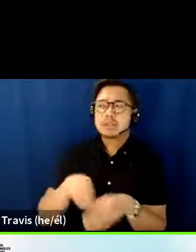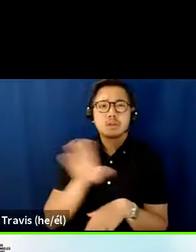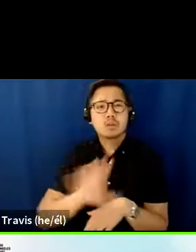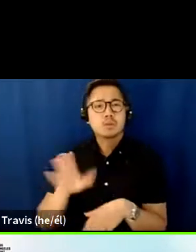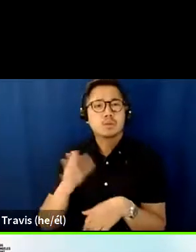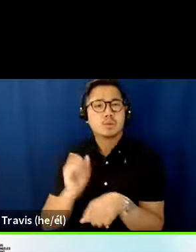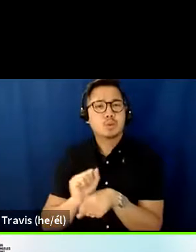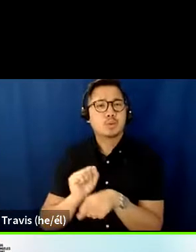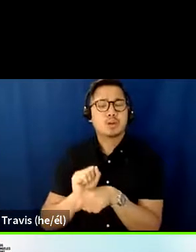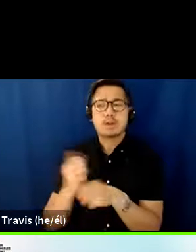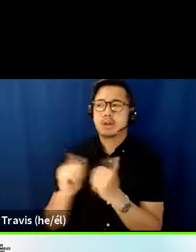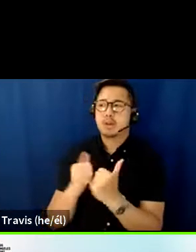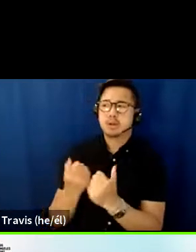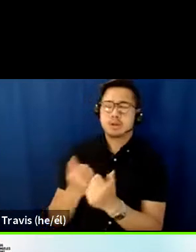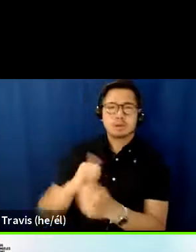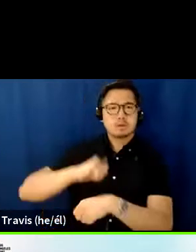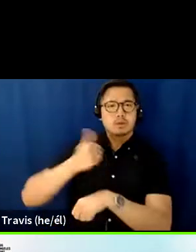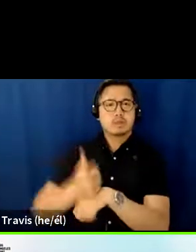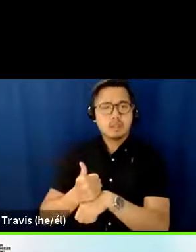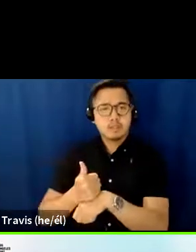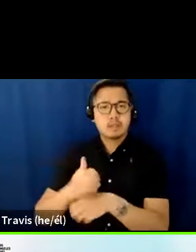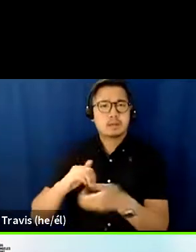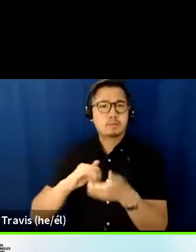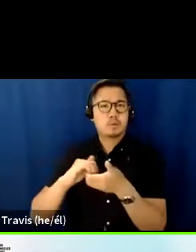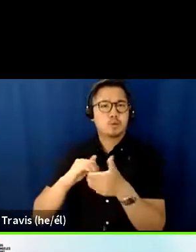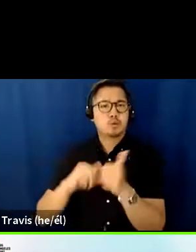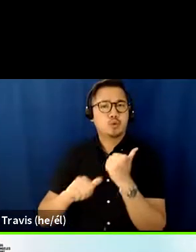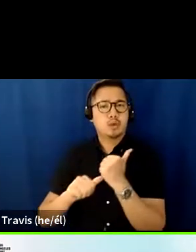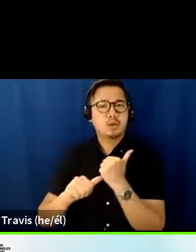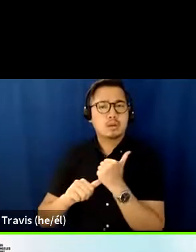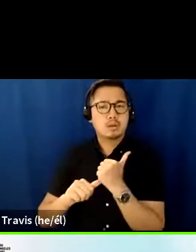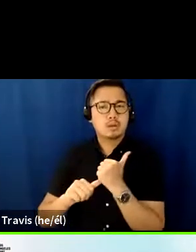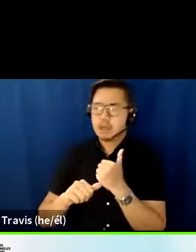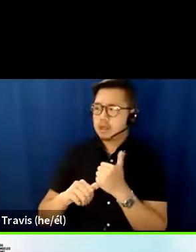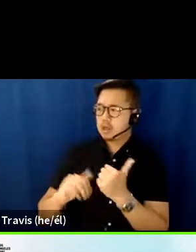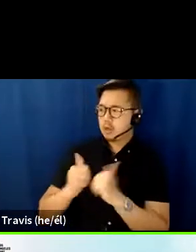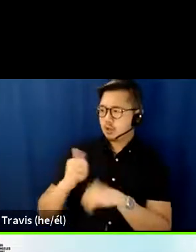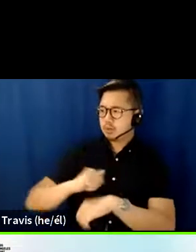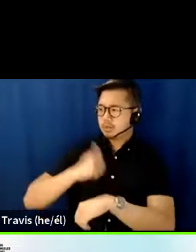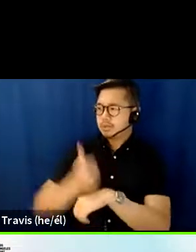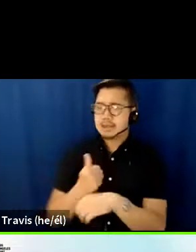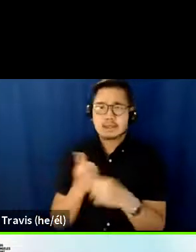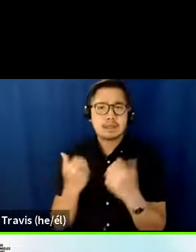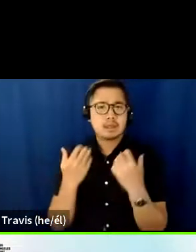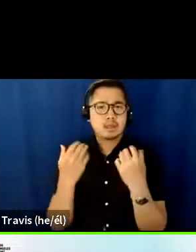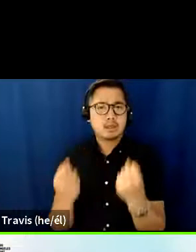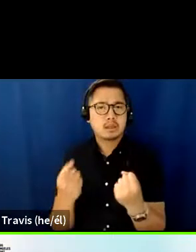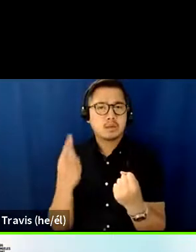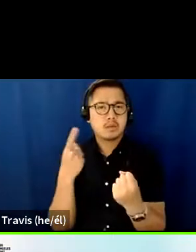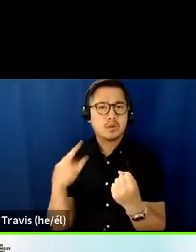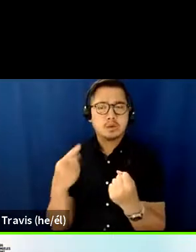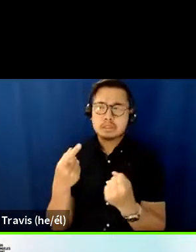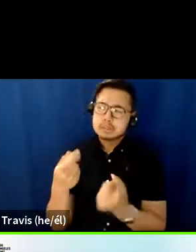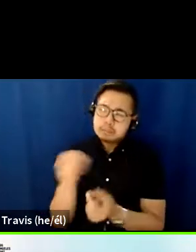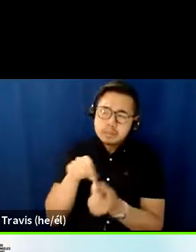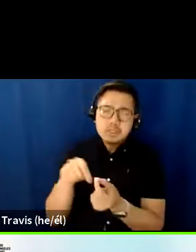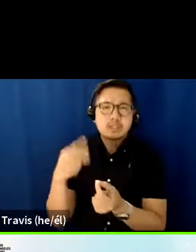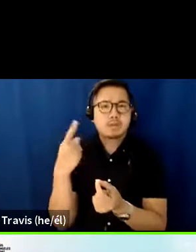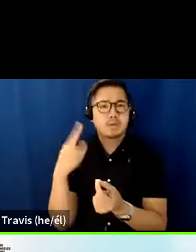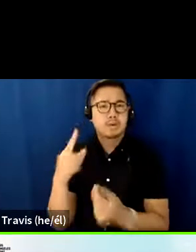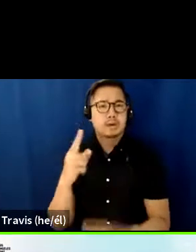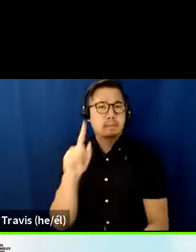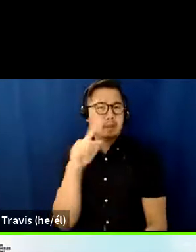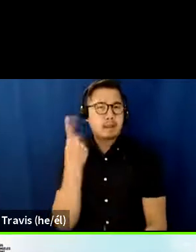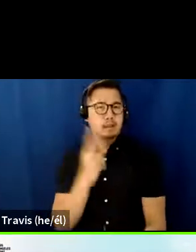do implement mutual aid and healing for the specifically for the Black trans community?